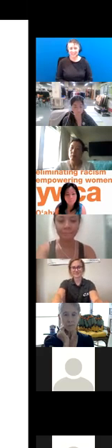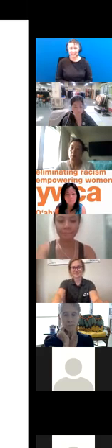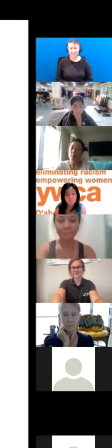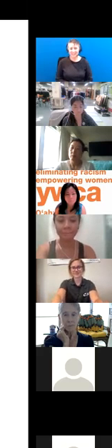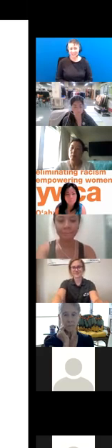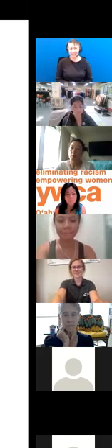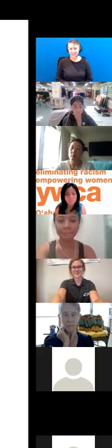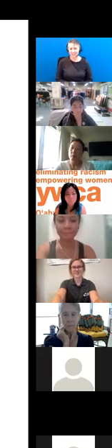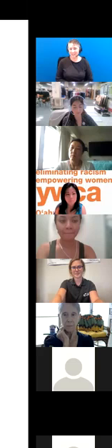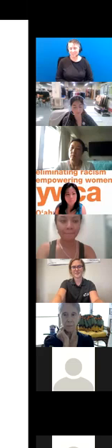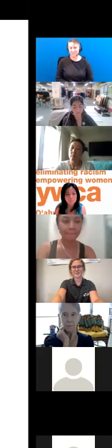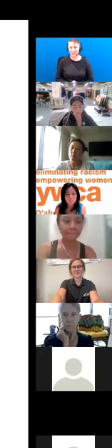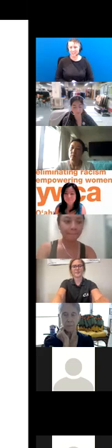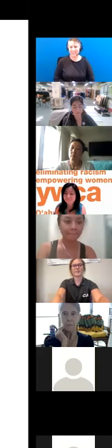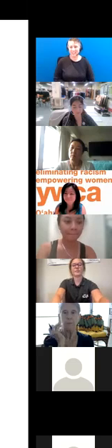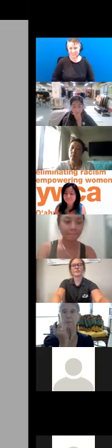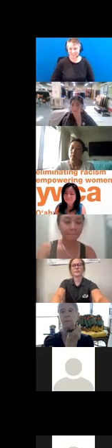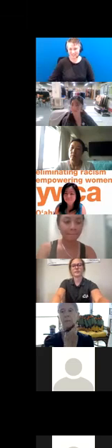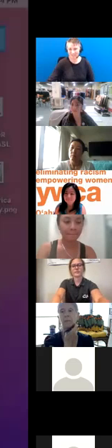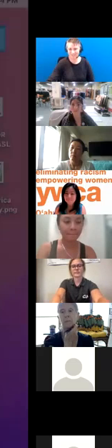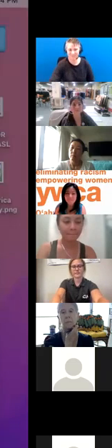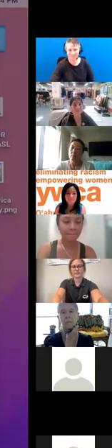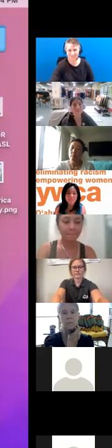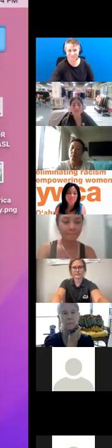Anybody have an answer? Any ideas?